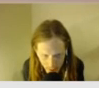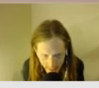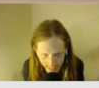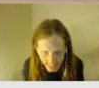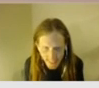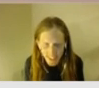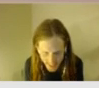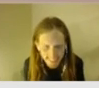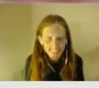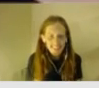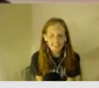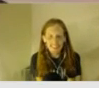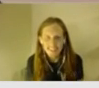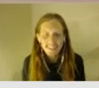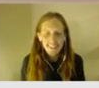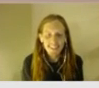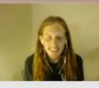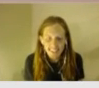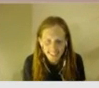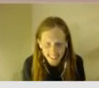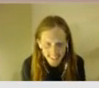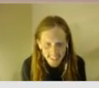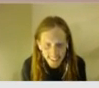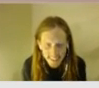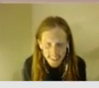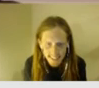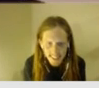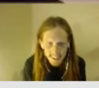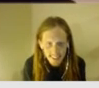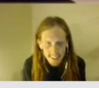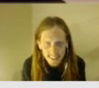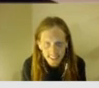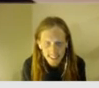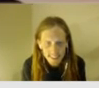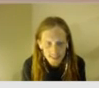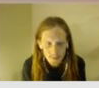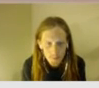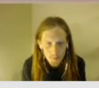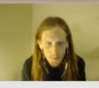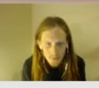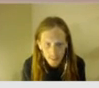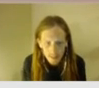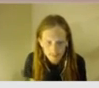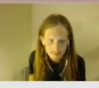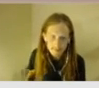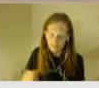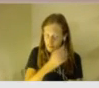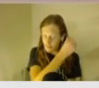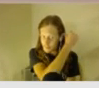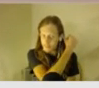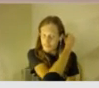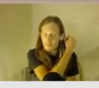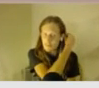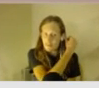ask you about that. No worries. So I kind of shot it from that perspective. And there's actually a really great photographer